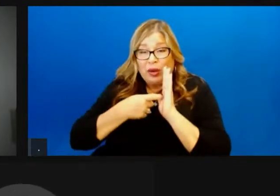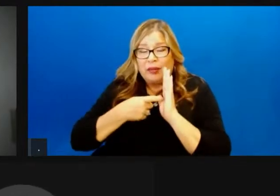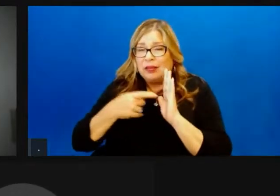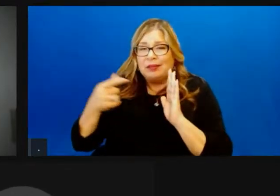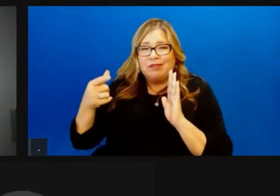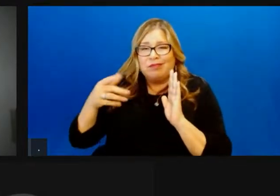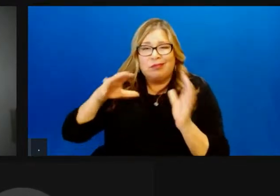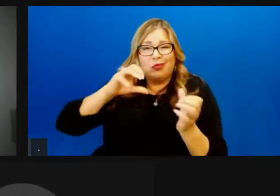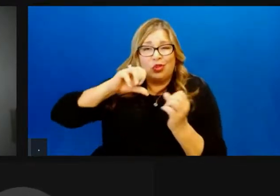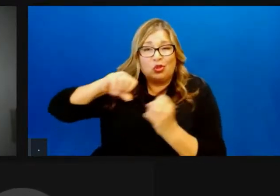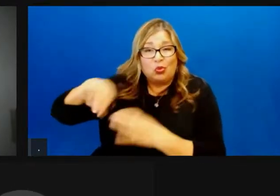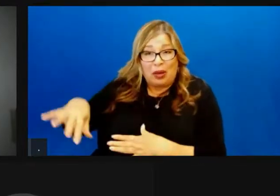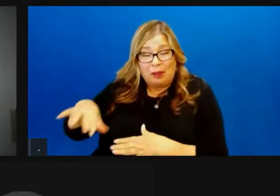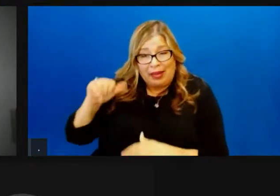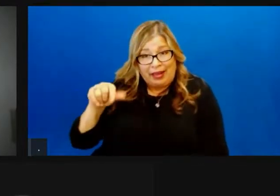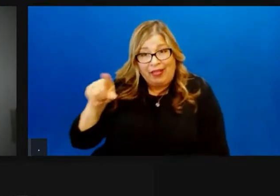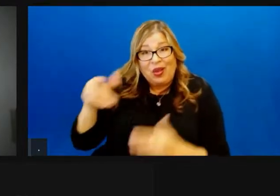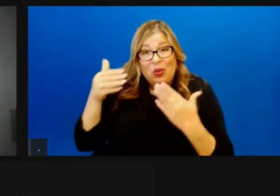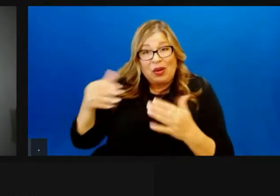statewide announcement?